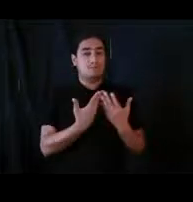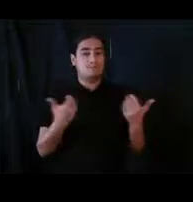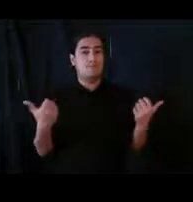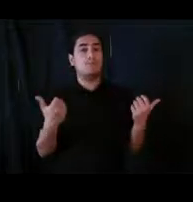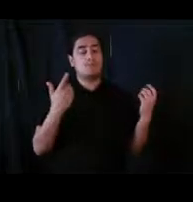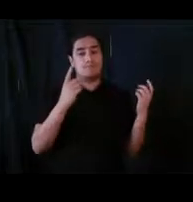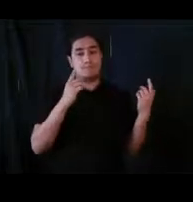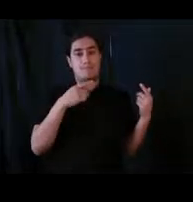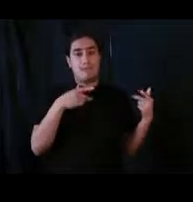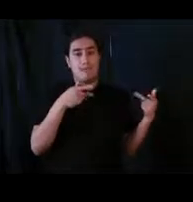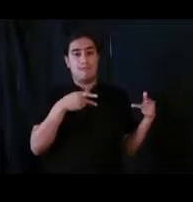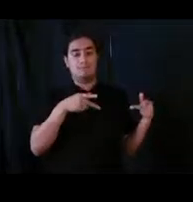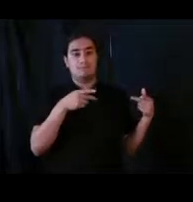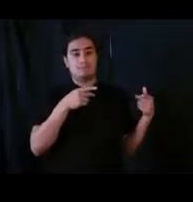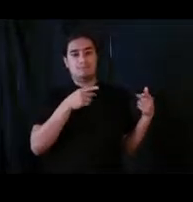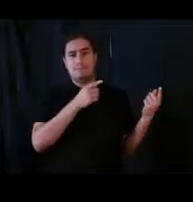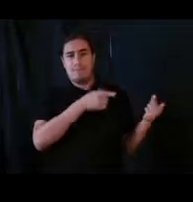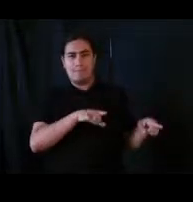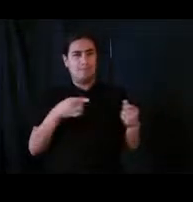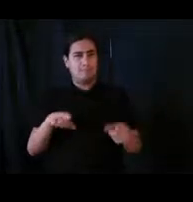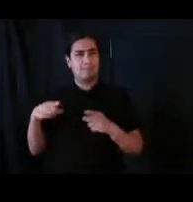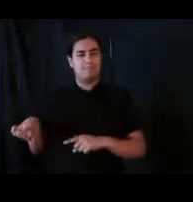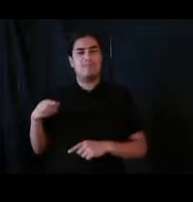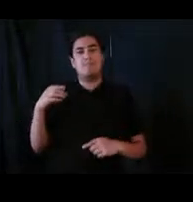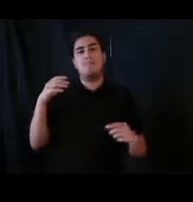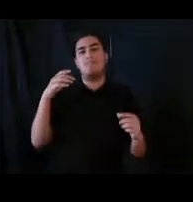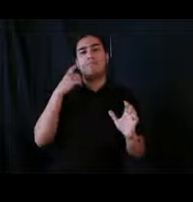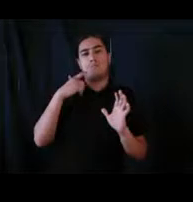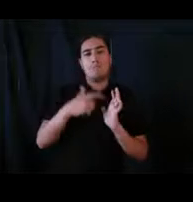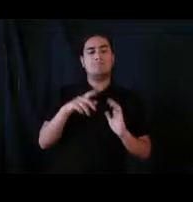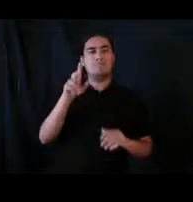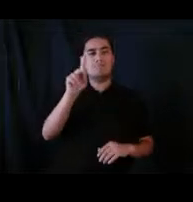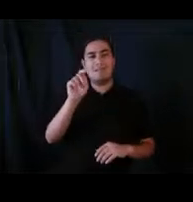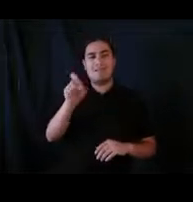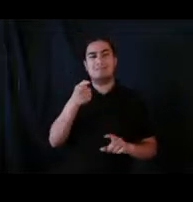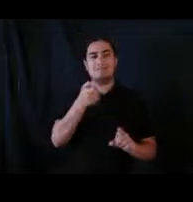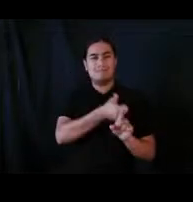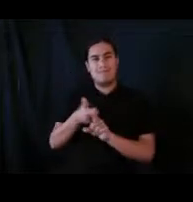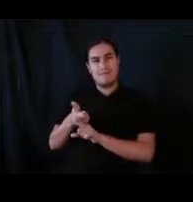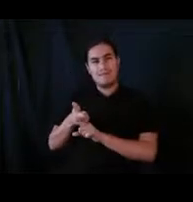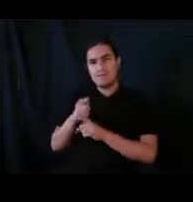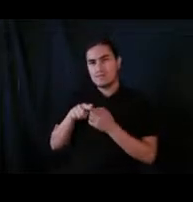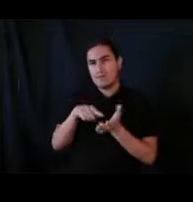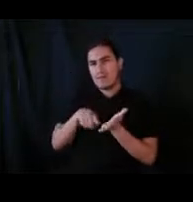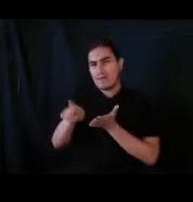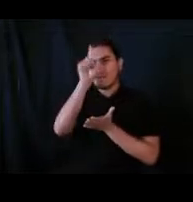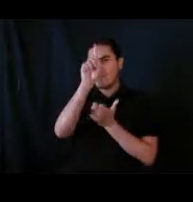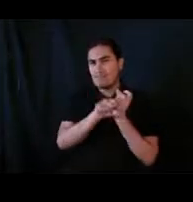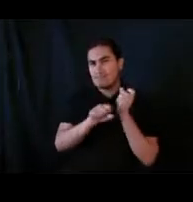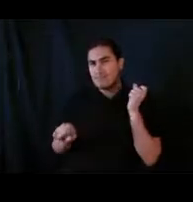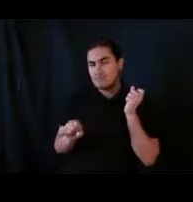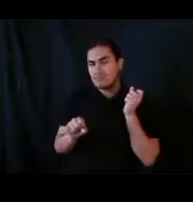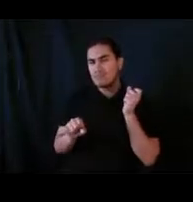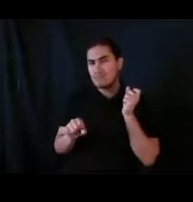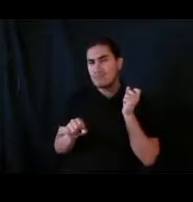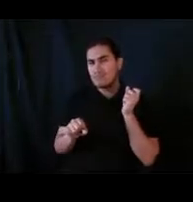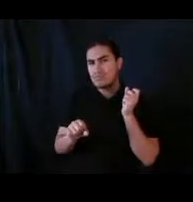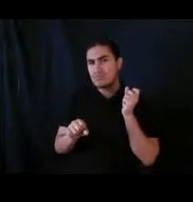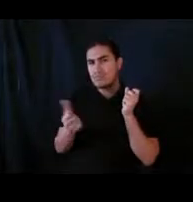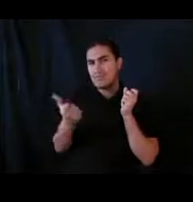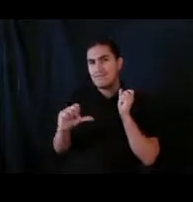two-thirds of our community has supported taxing themselves to pay for board extension a